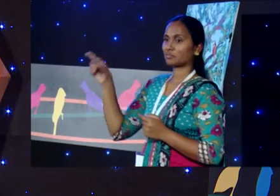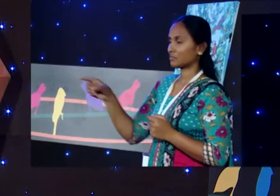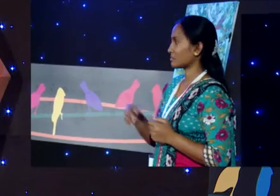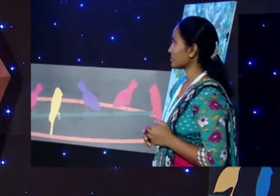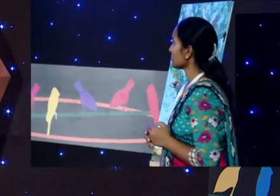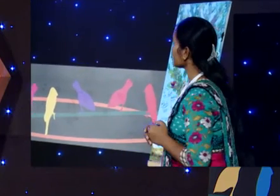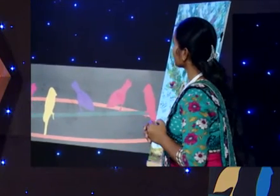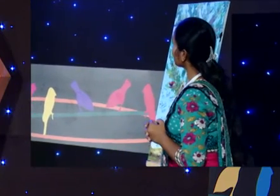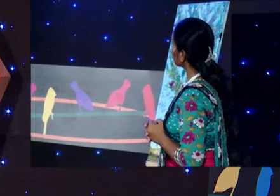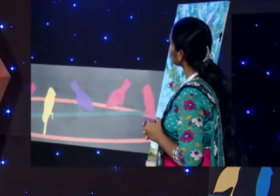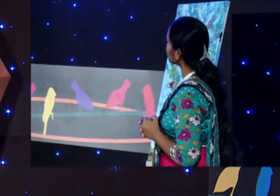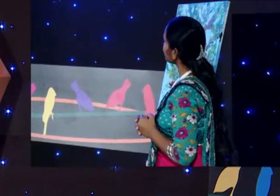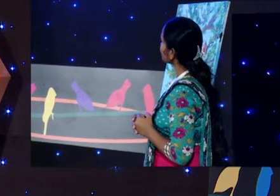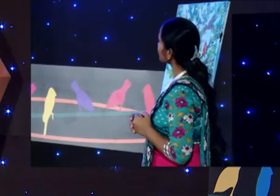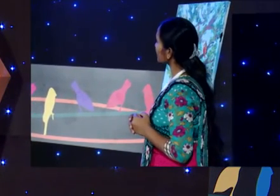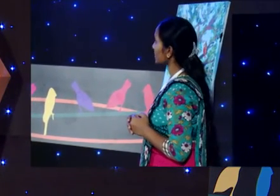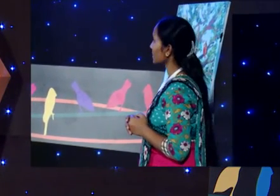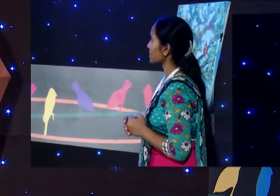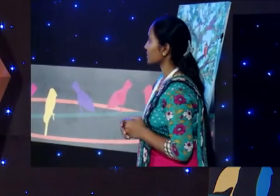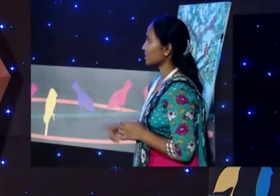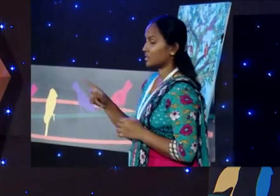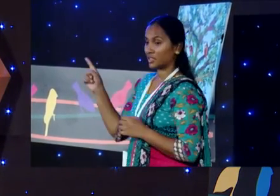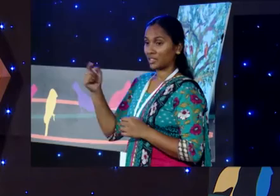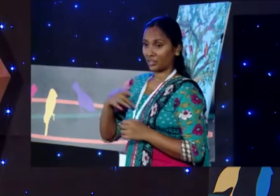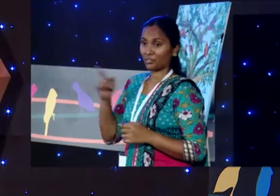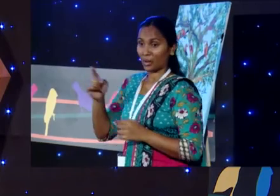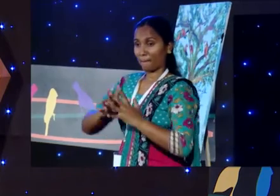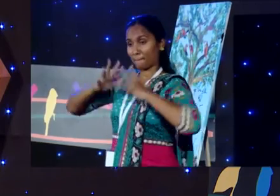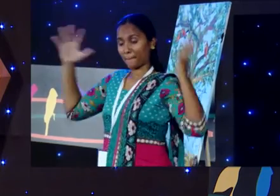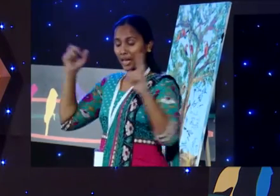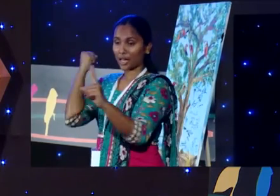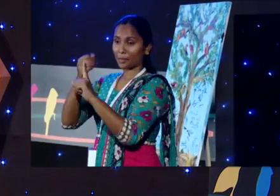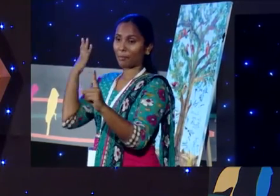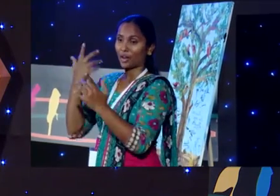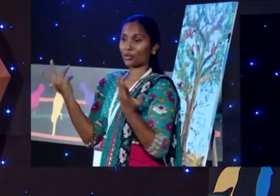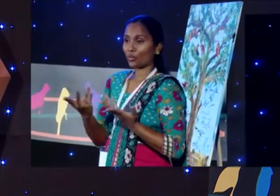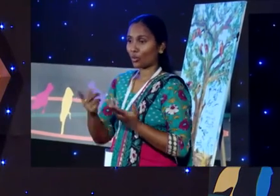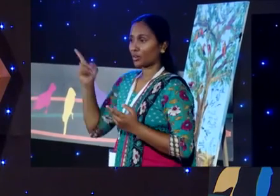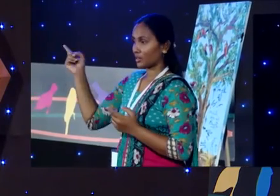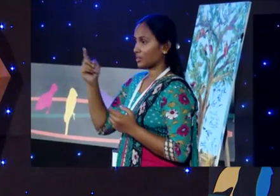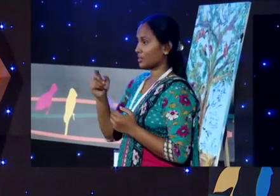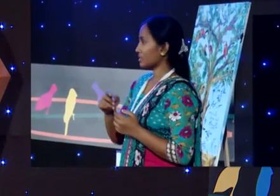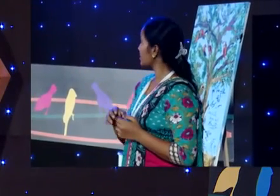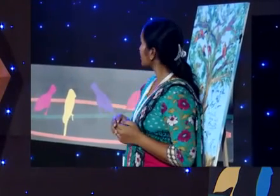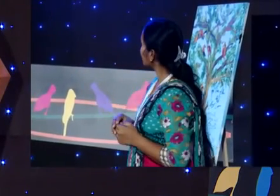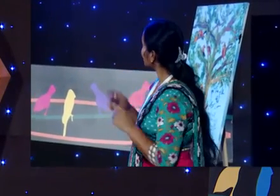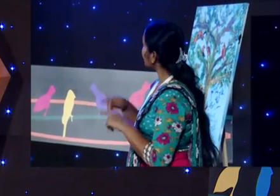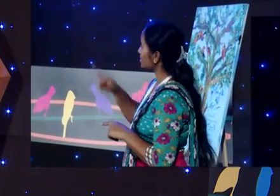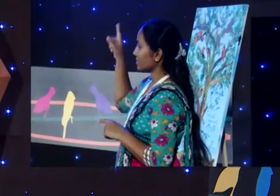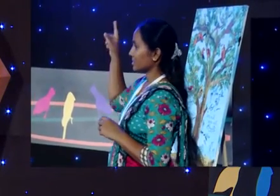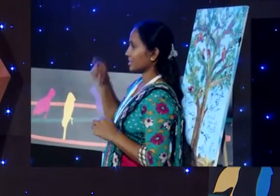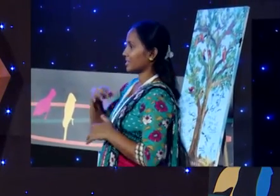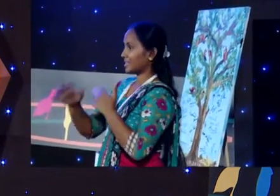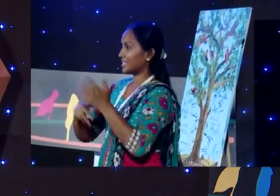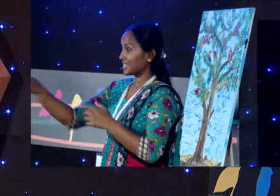story. And I think the biggest impact of all has been Ajit Babu. We ran a